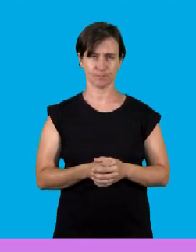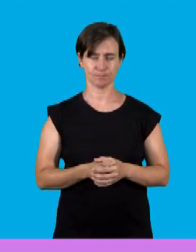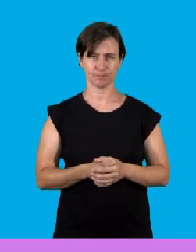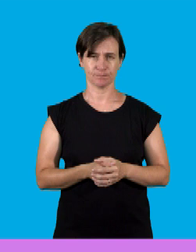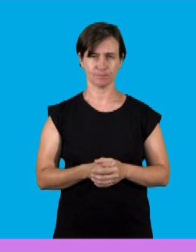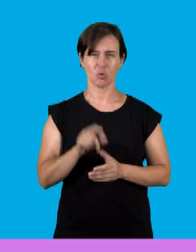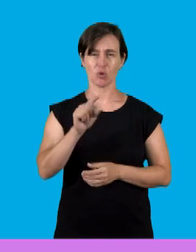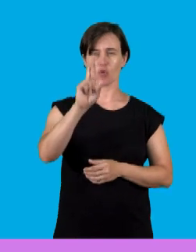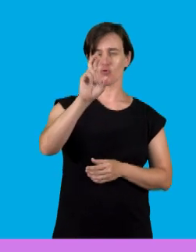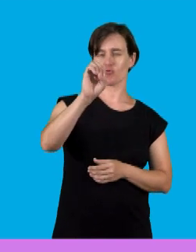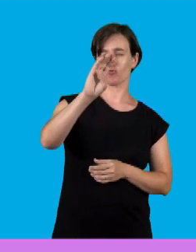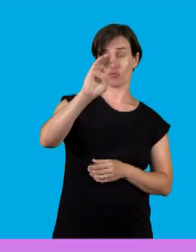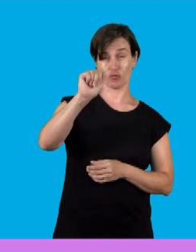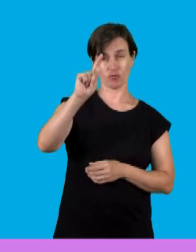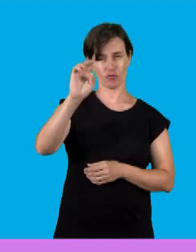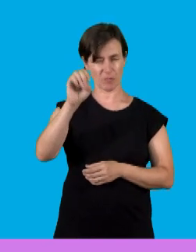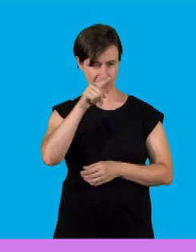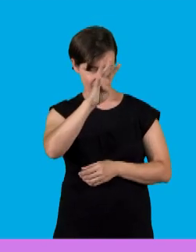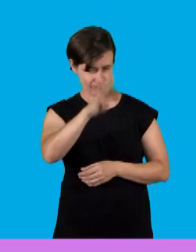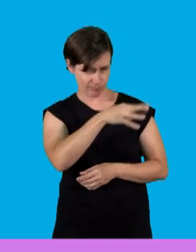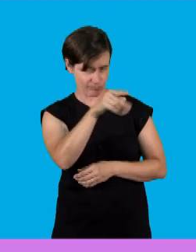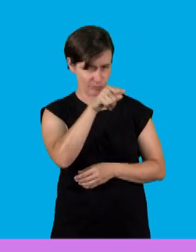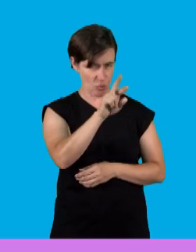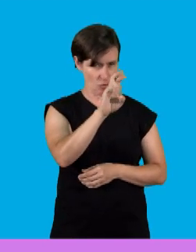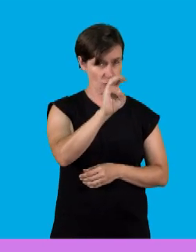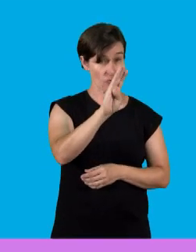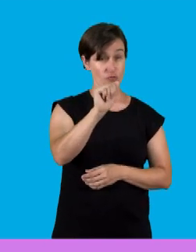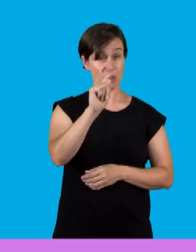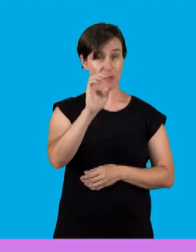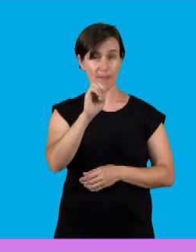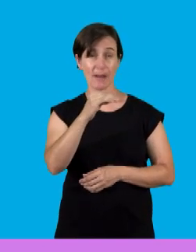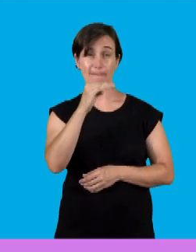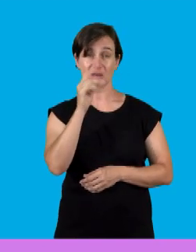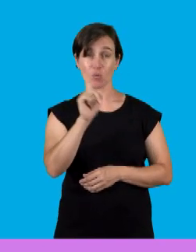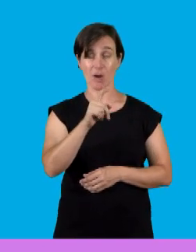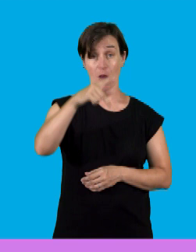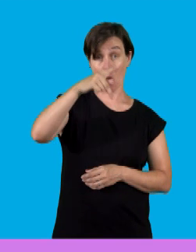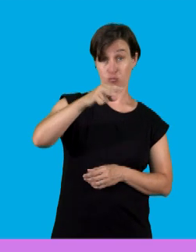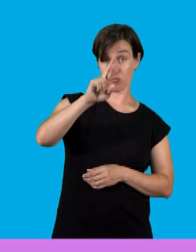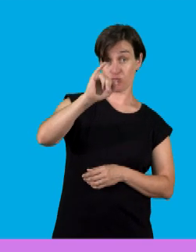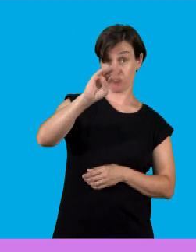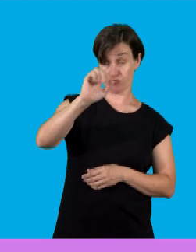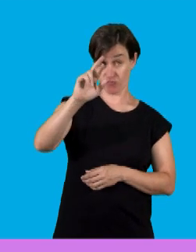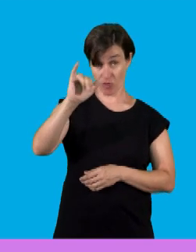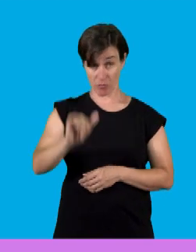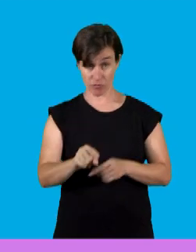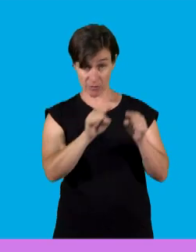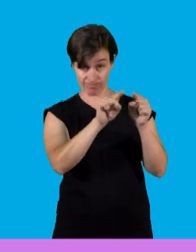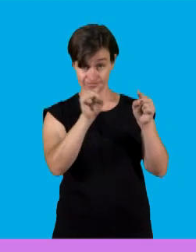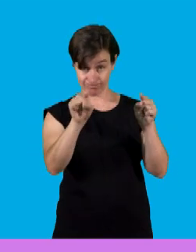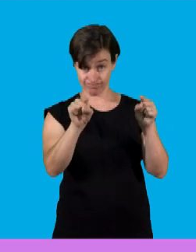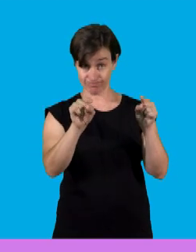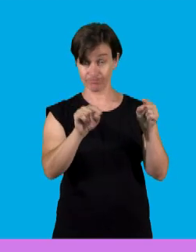if you look at the rebates, that means he will qualify for the primary rebate, right? Indicate